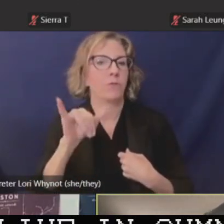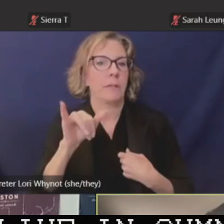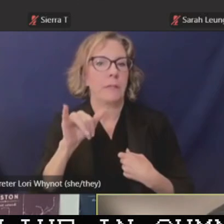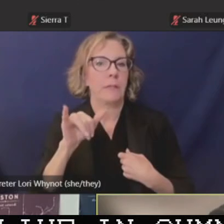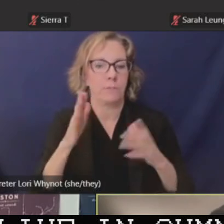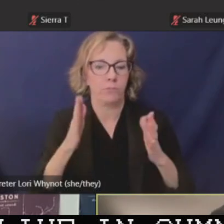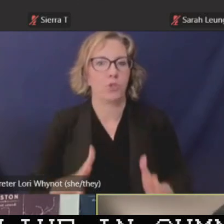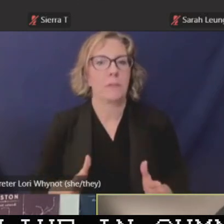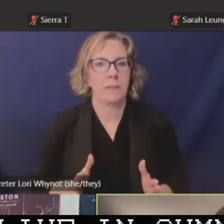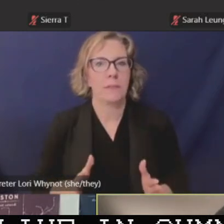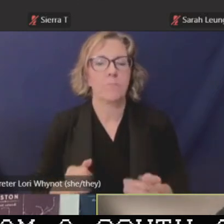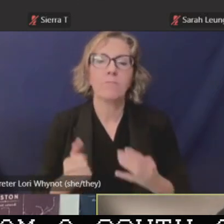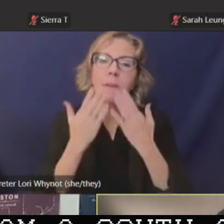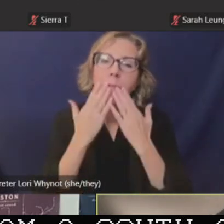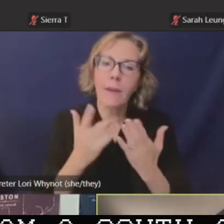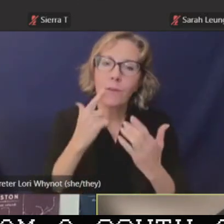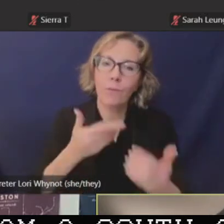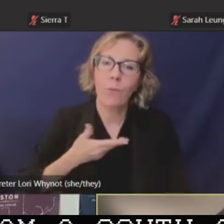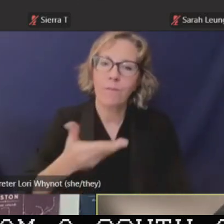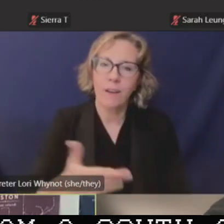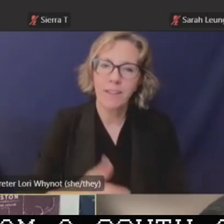Thank you for having us here.